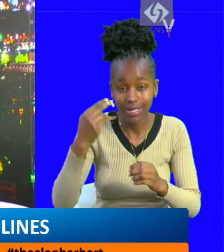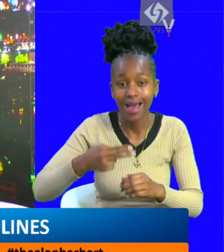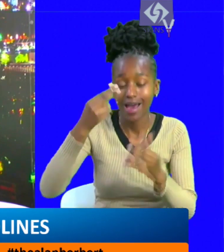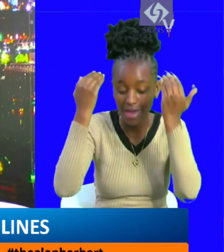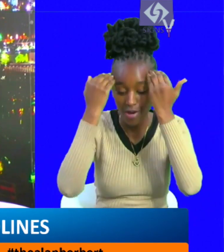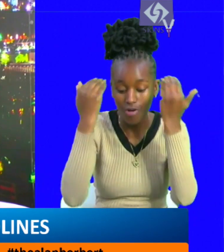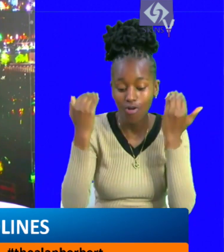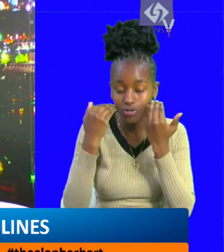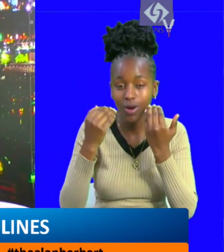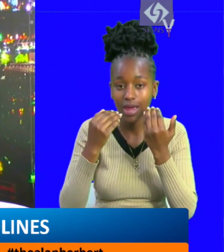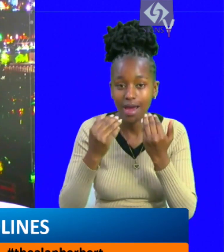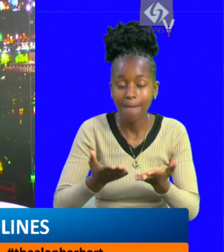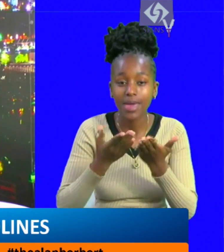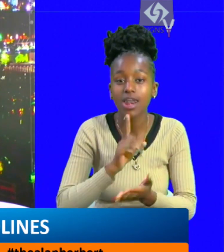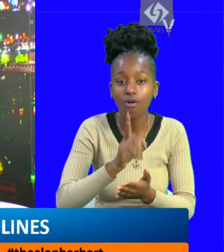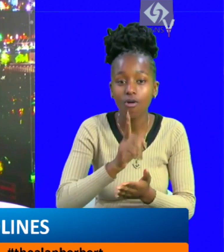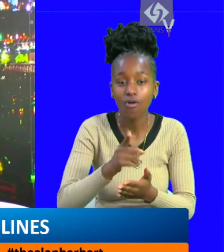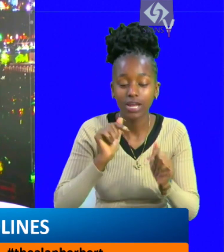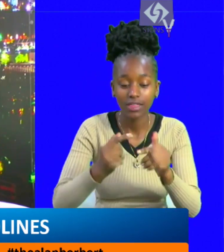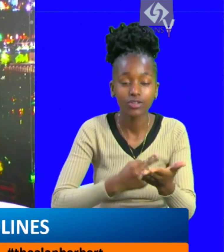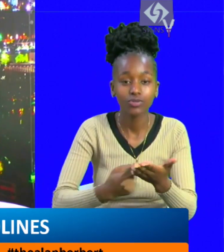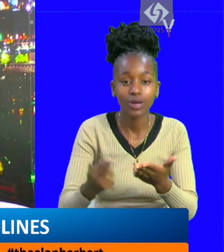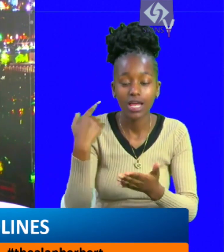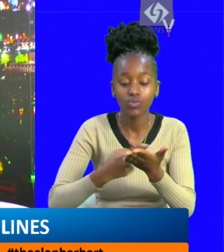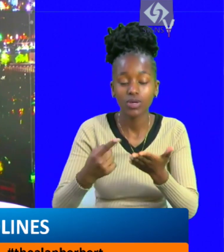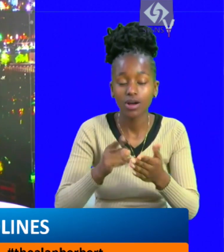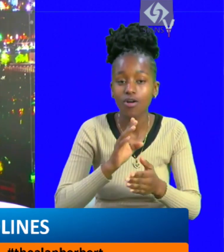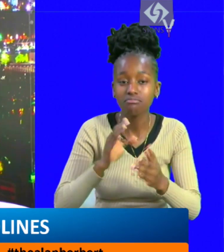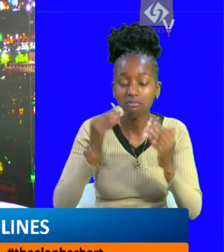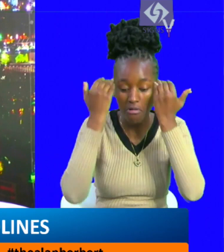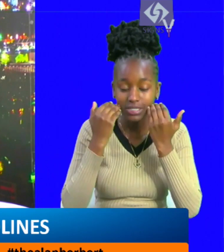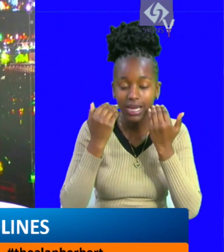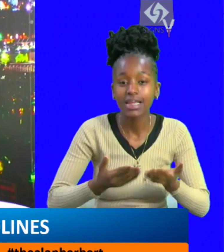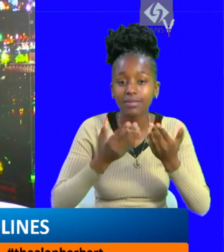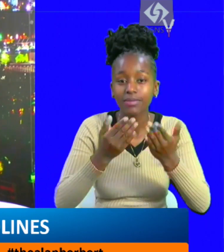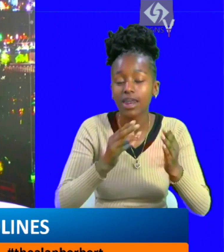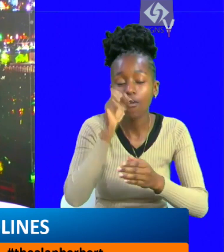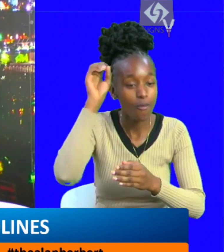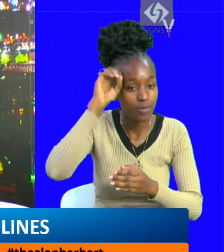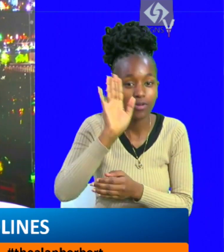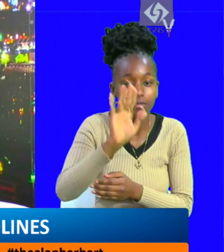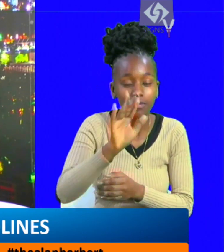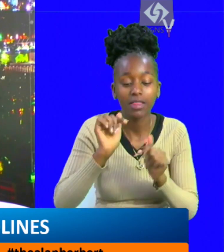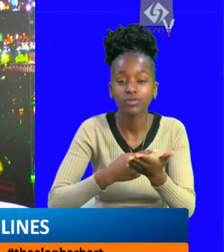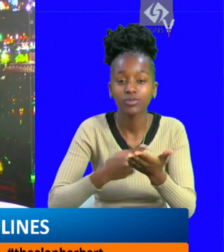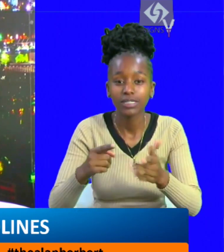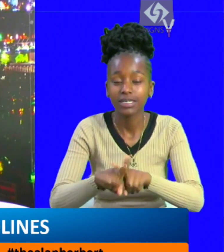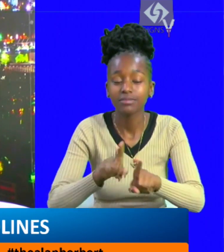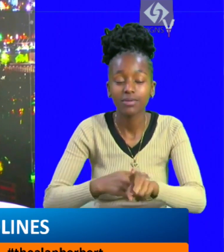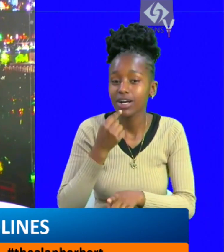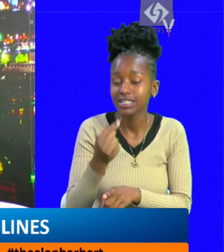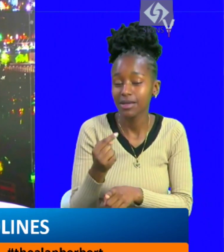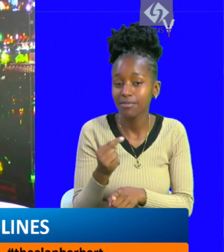its ruling on the controversial matter. The court had last week extended the orders amid protests by the government side, which